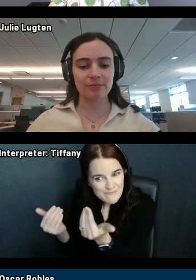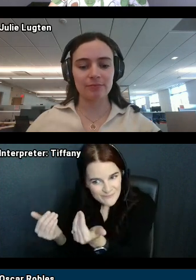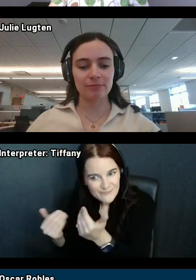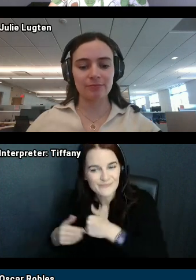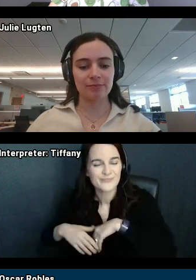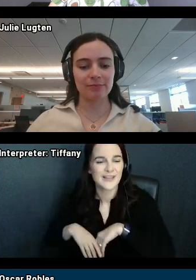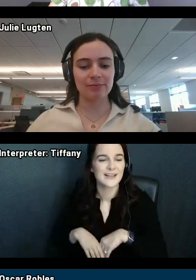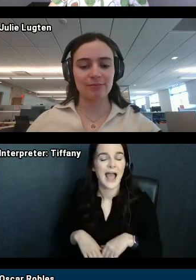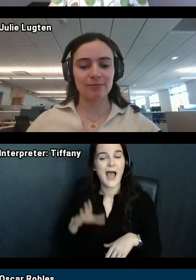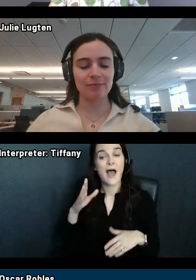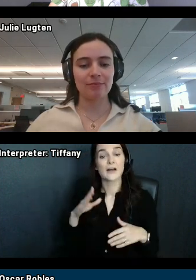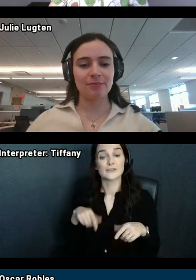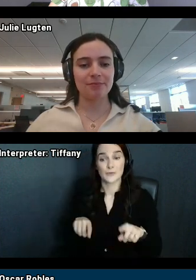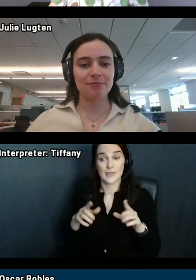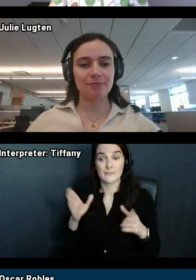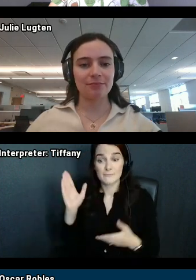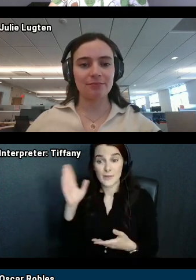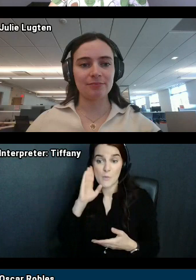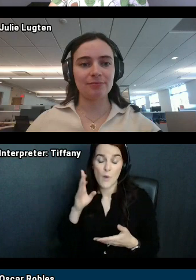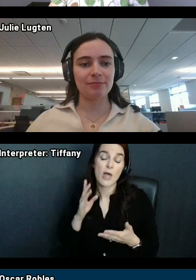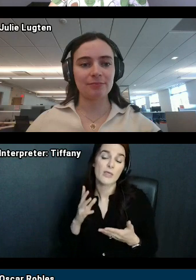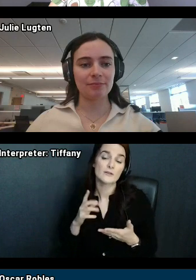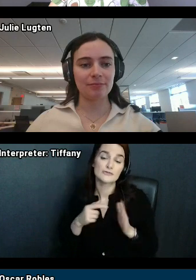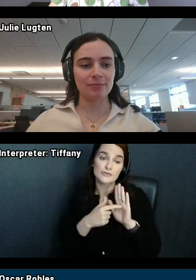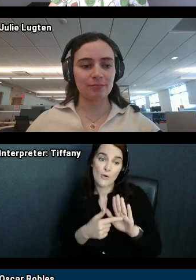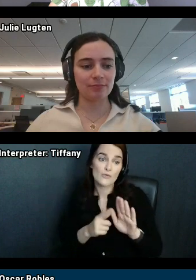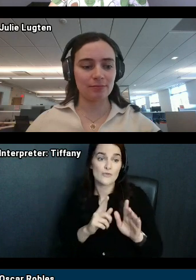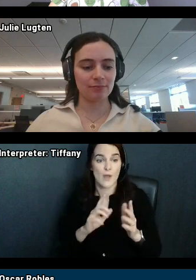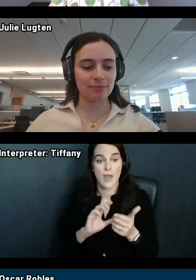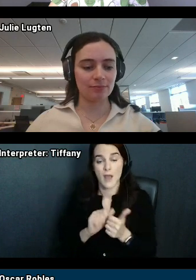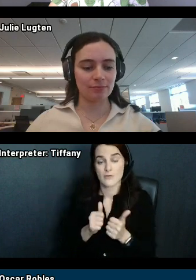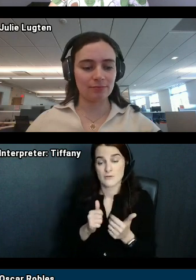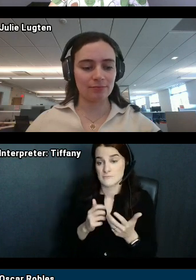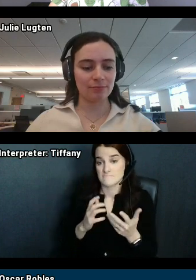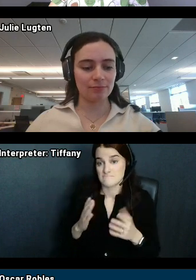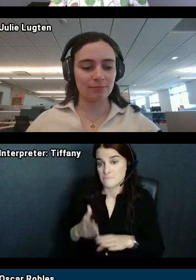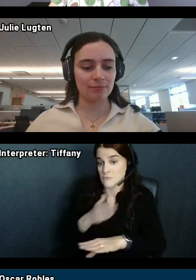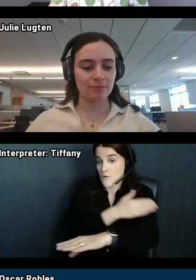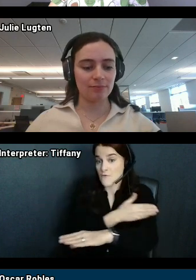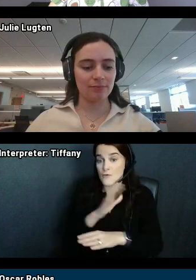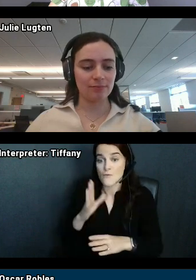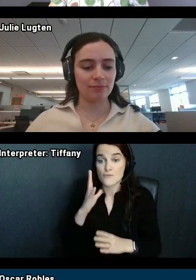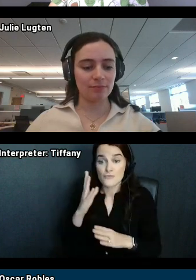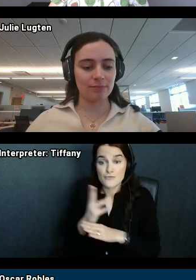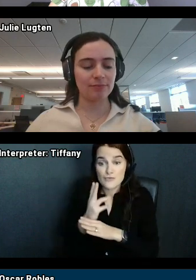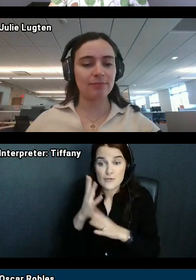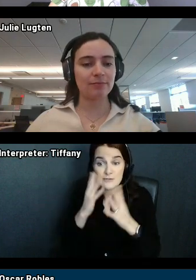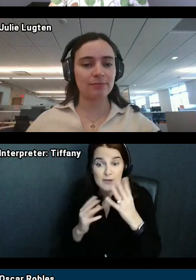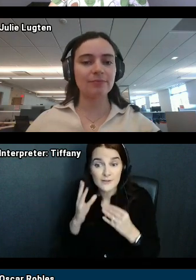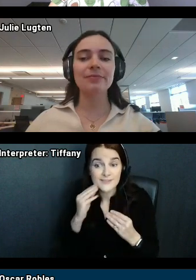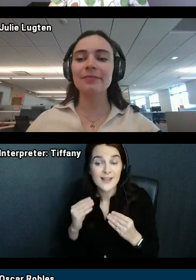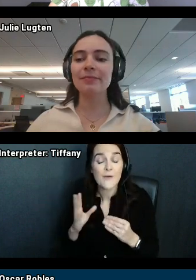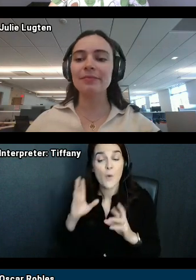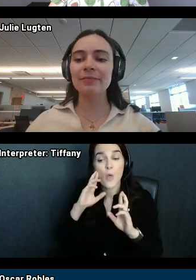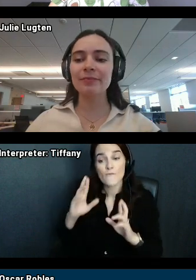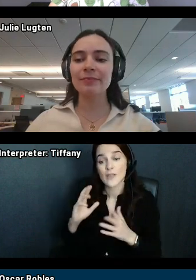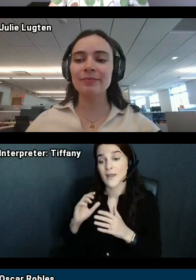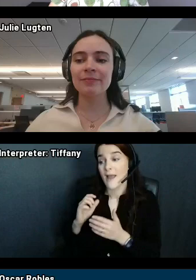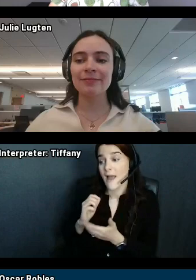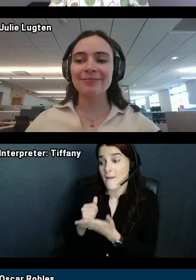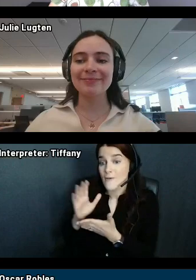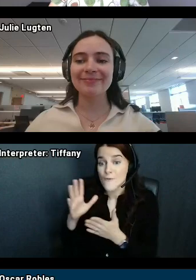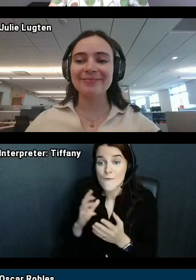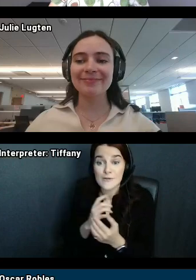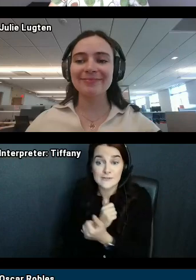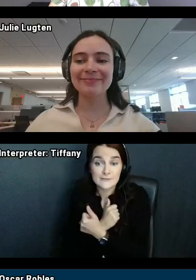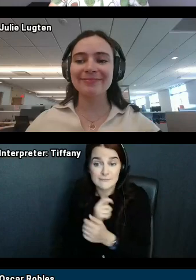you improve the user experience and provide more value to your users, which will hopefully help your team love and adopt HubSpot with